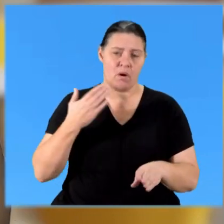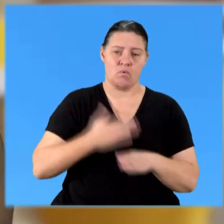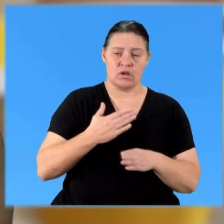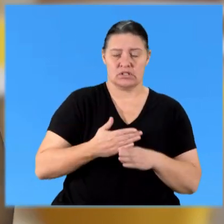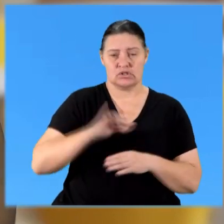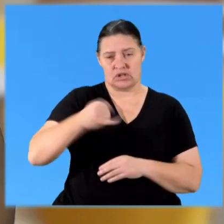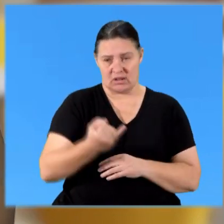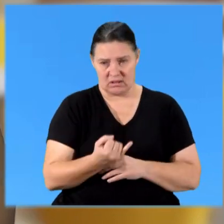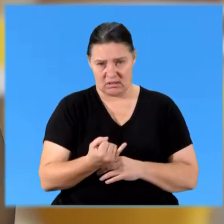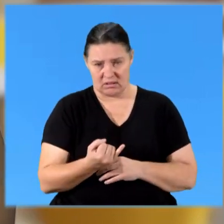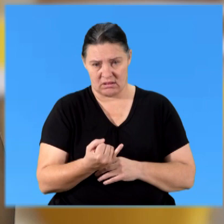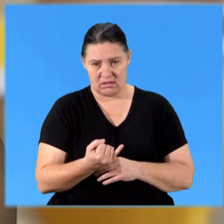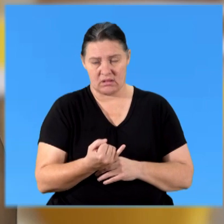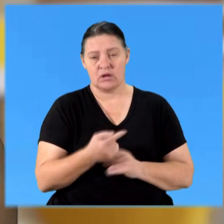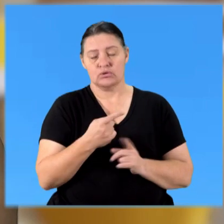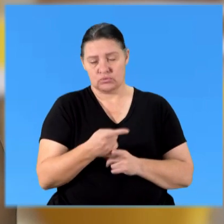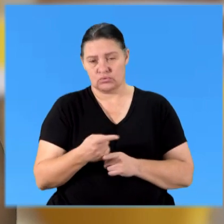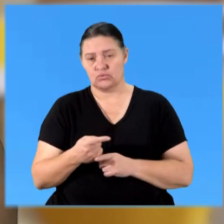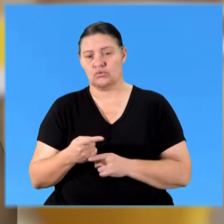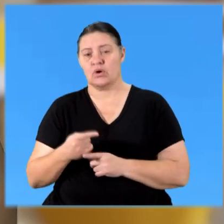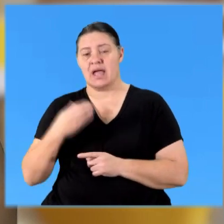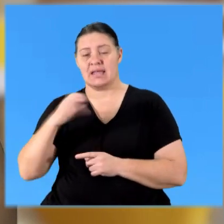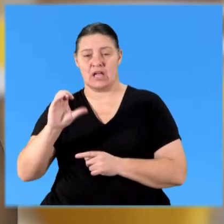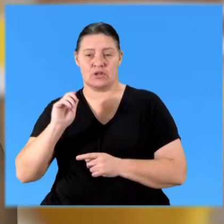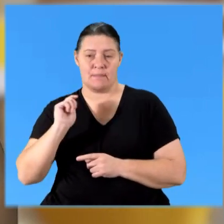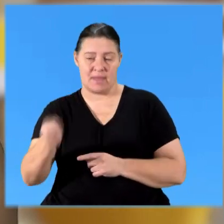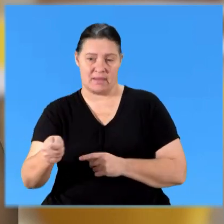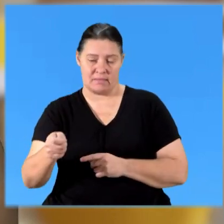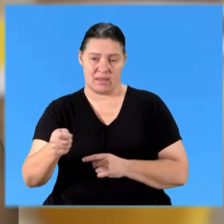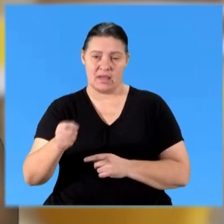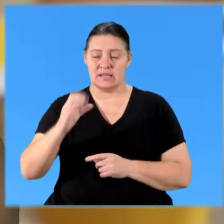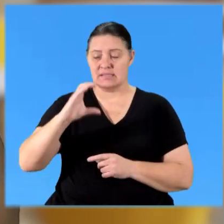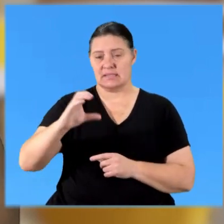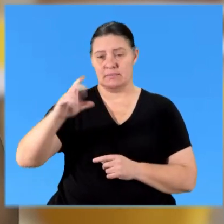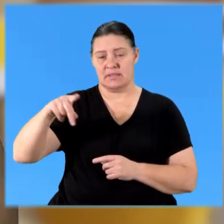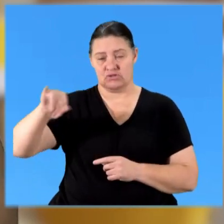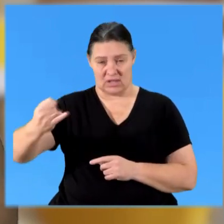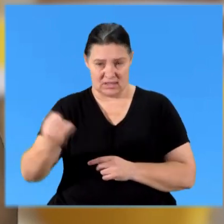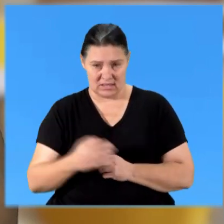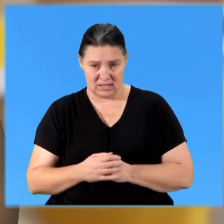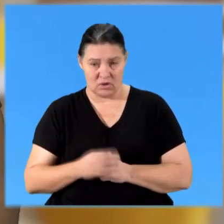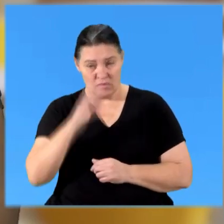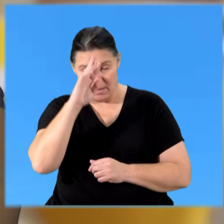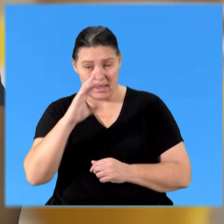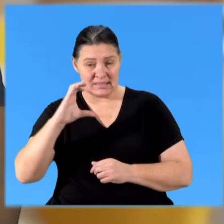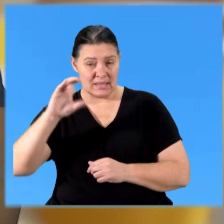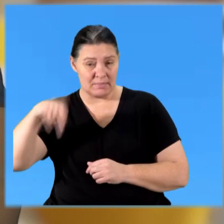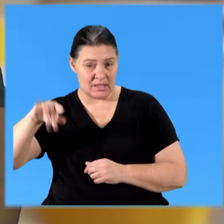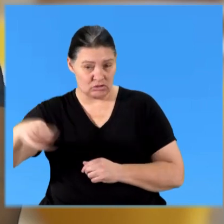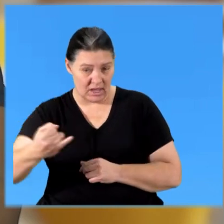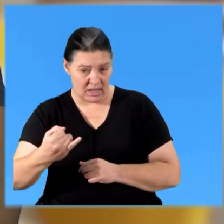your wages journal into your cash payments journal. In the cash payments journal,